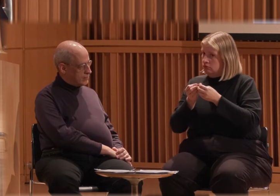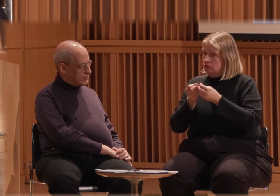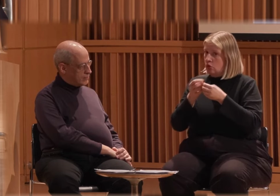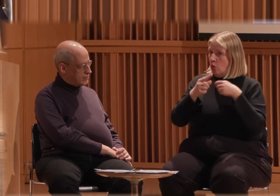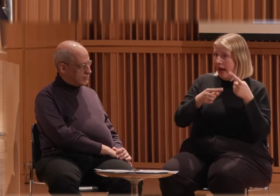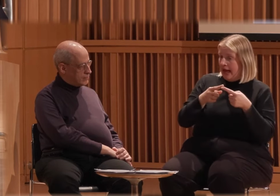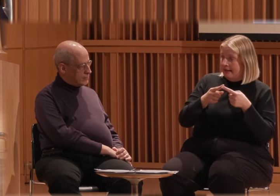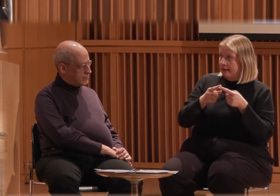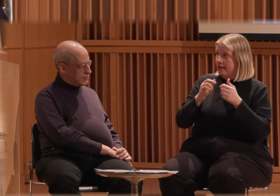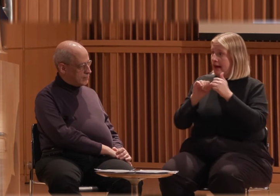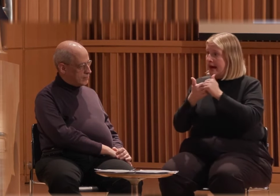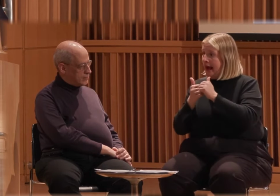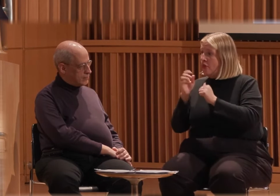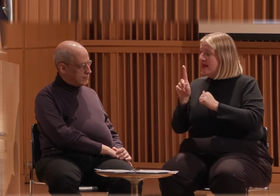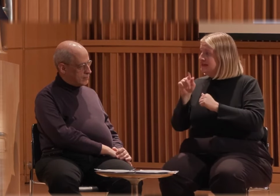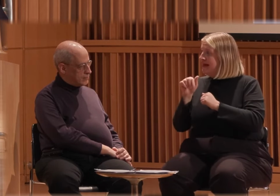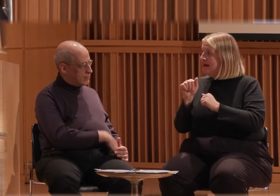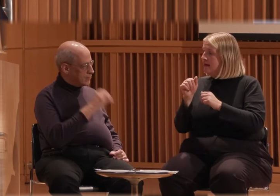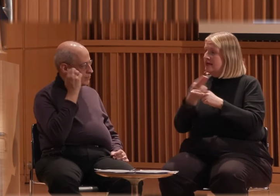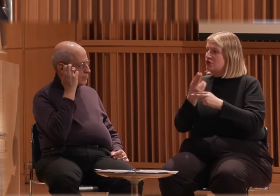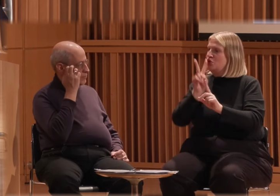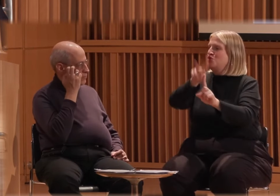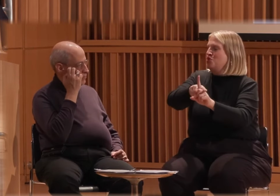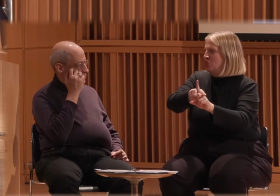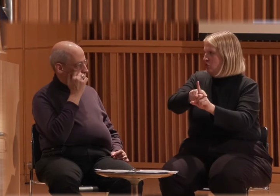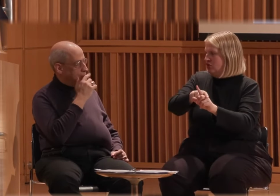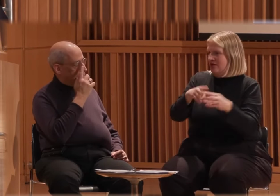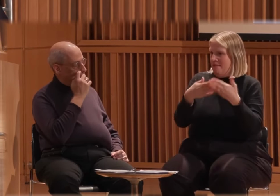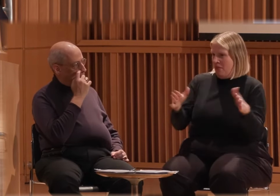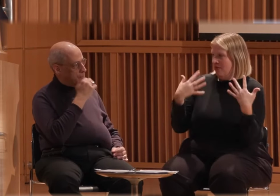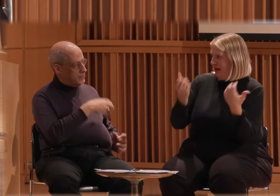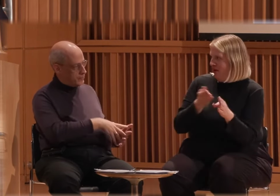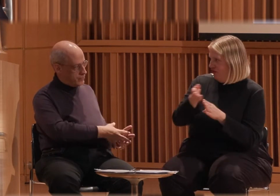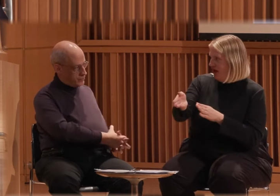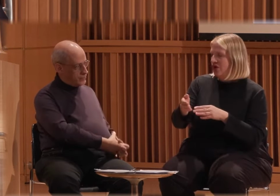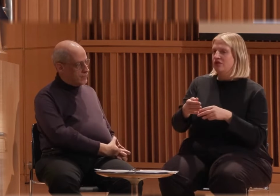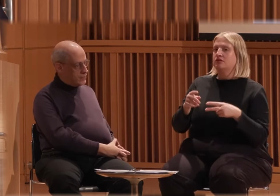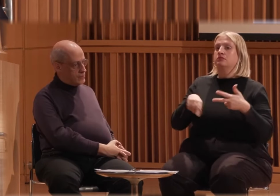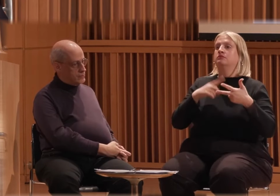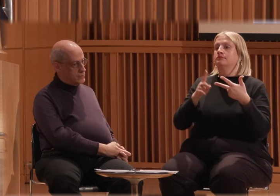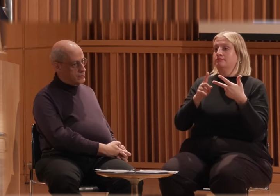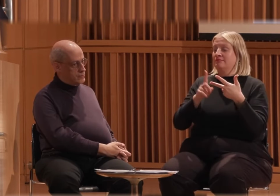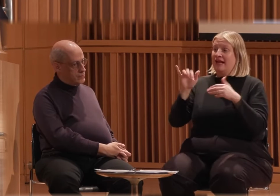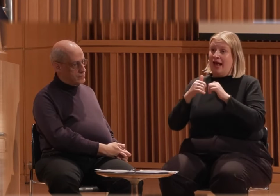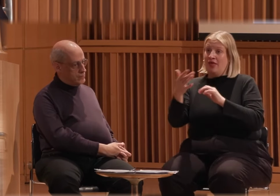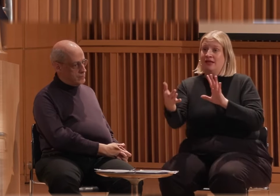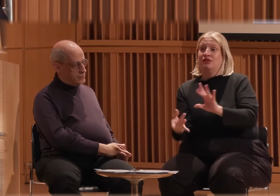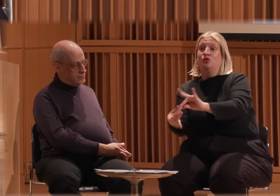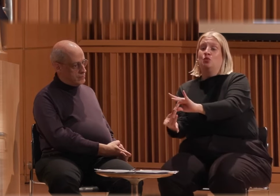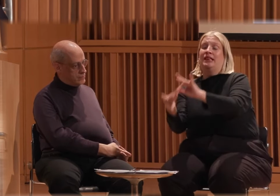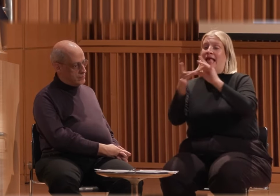how that data is being used in the public health field, and also relatedly about how